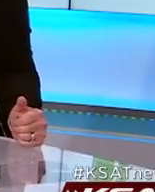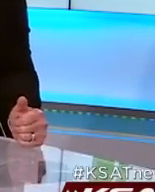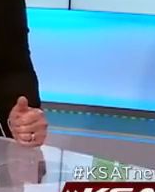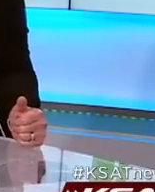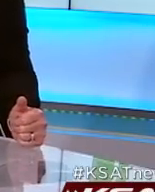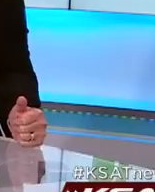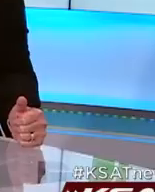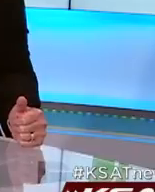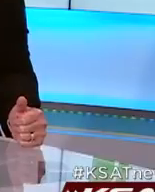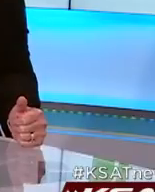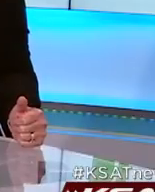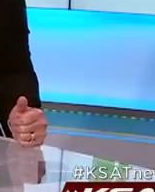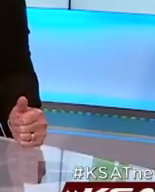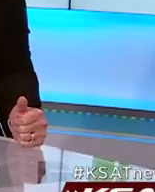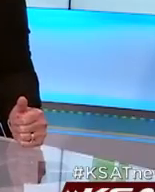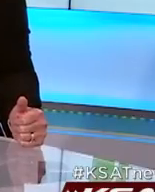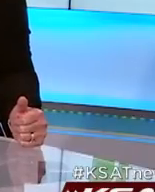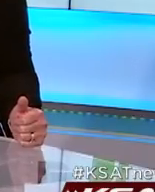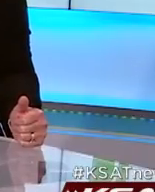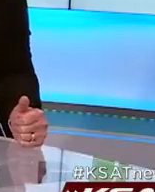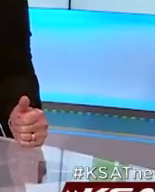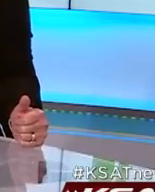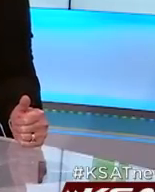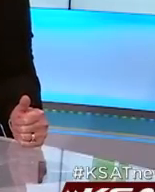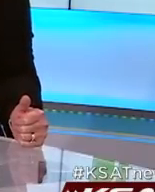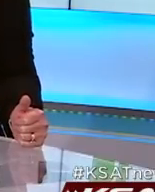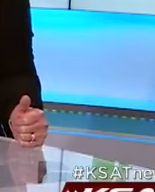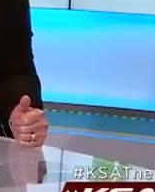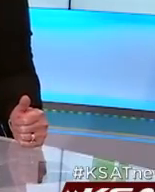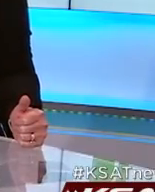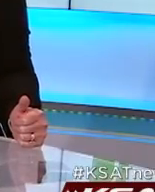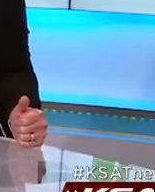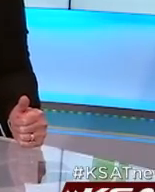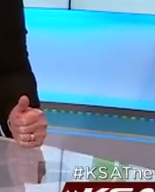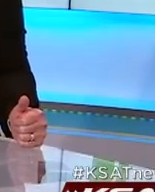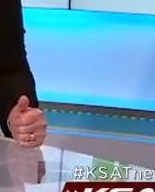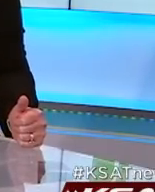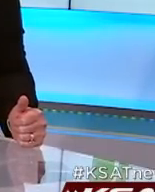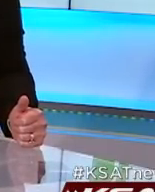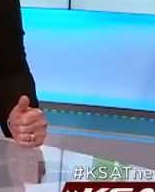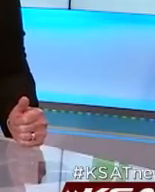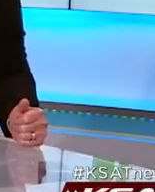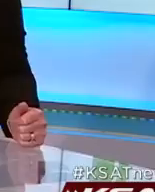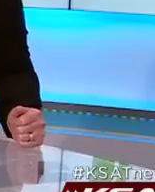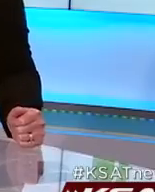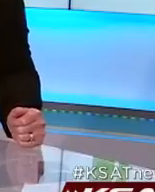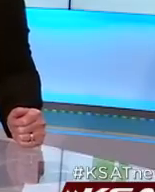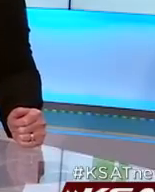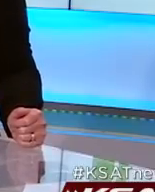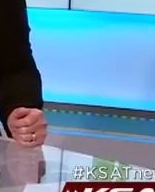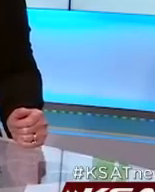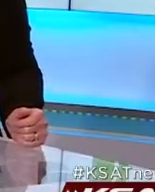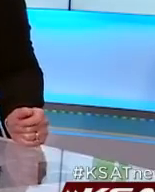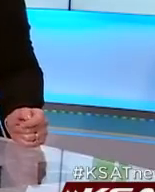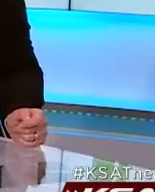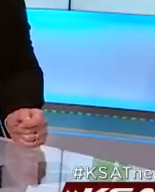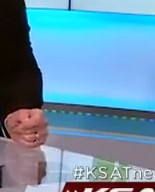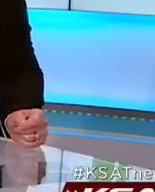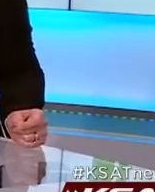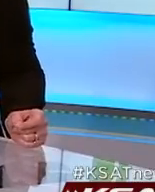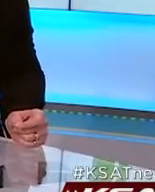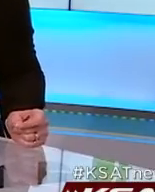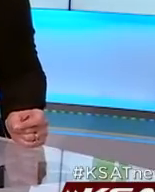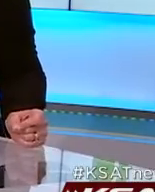chickenpox, some are now asking, were aborted fetuses used to make the new Johnson & Johnson vaccine? Jesse DeGoriato gets answers from a